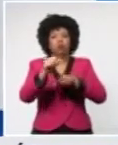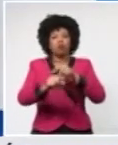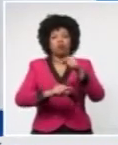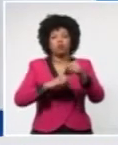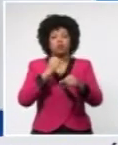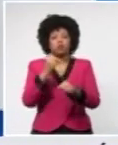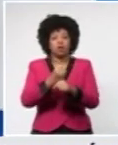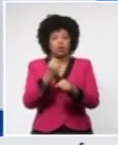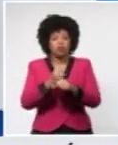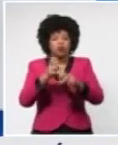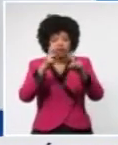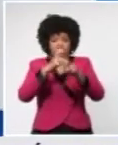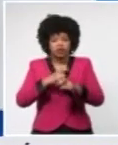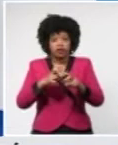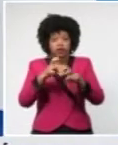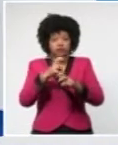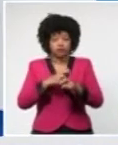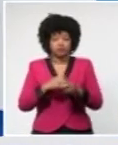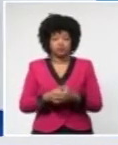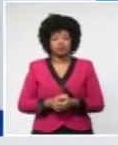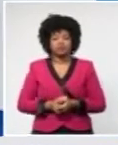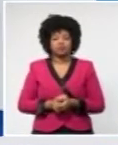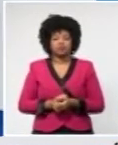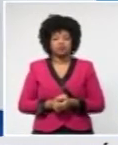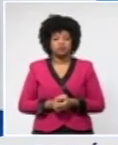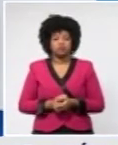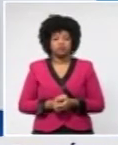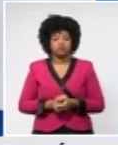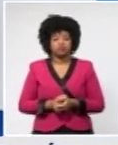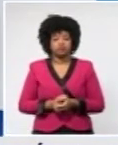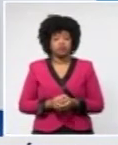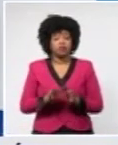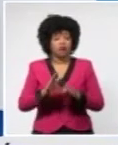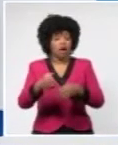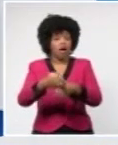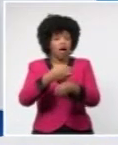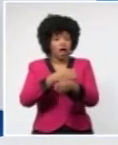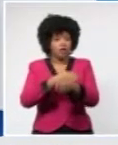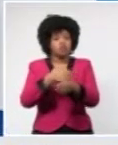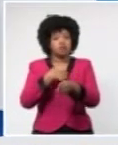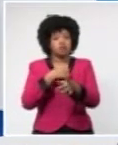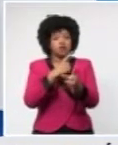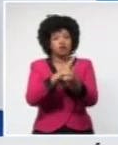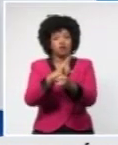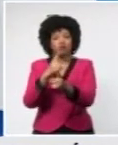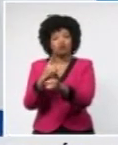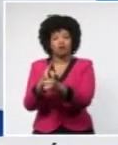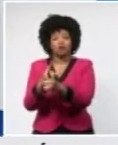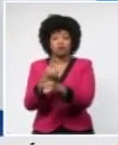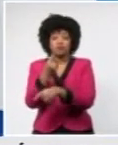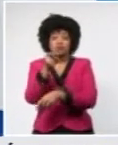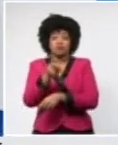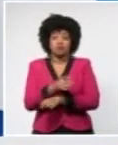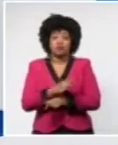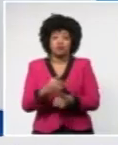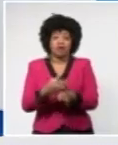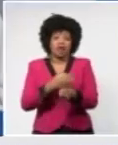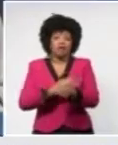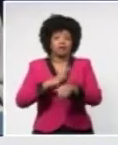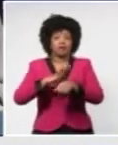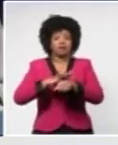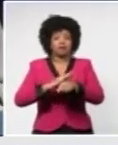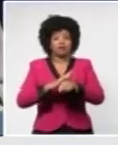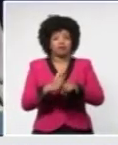With this development, Havana lowers its positive rate of confirmed cases